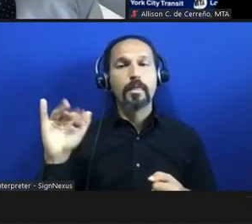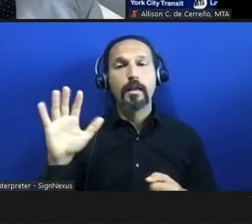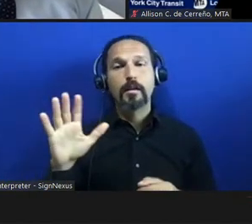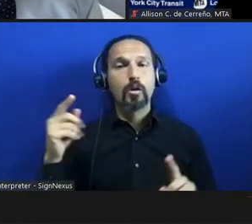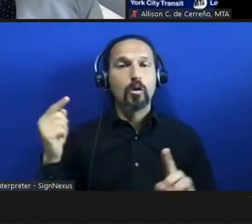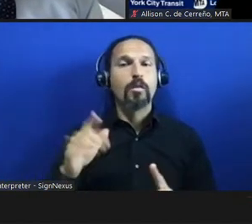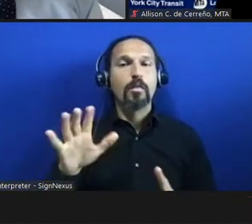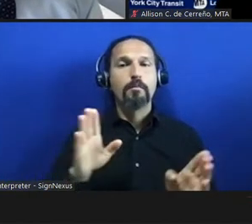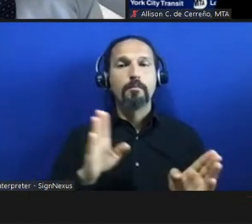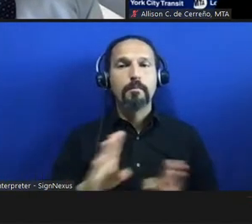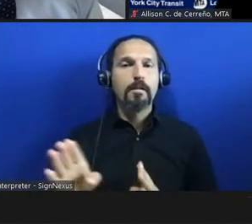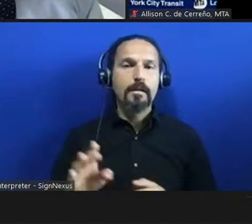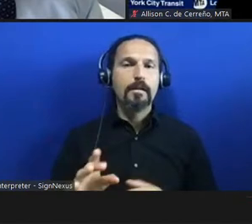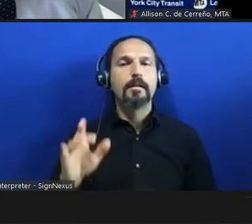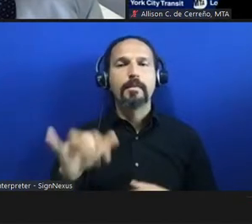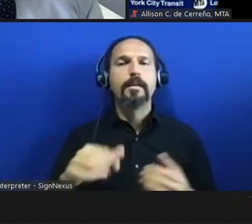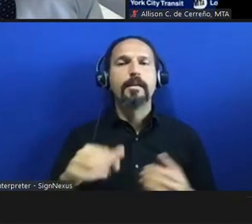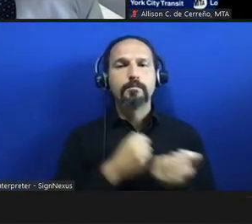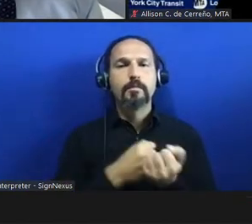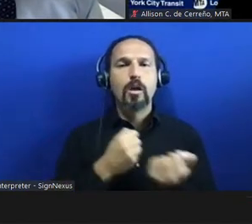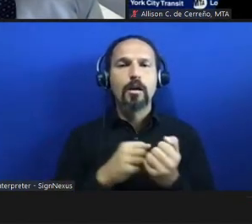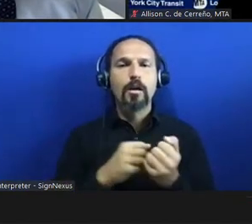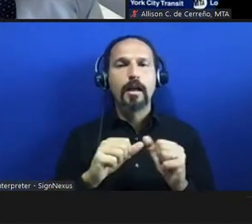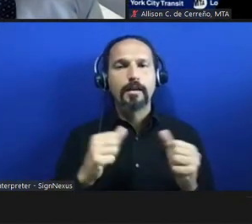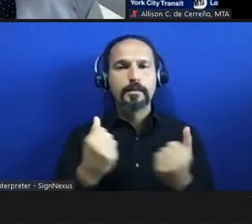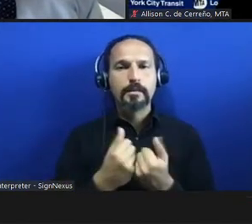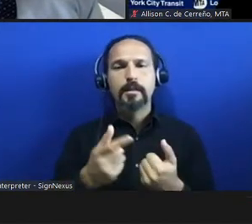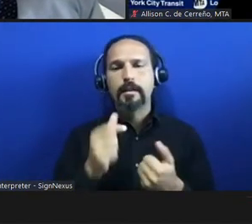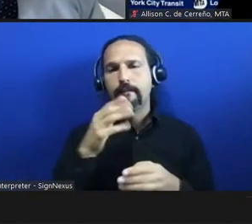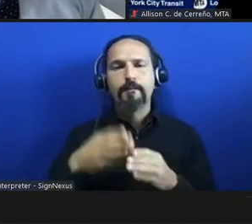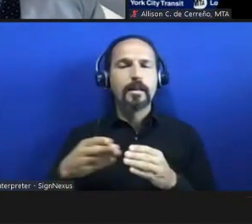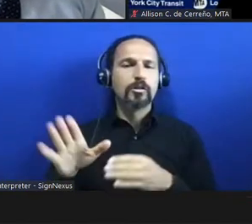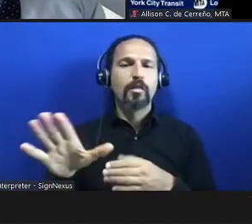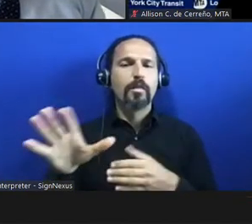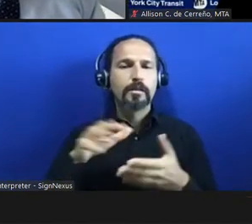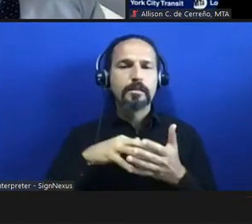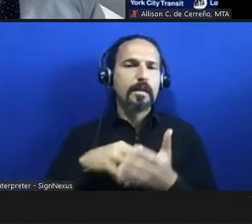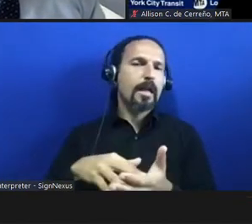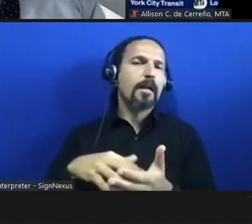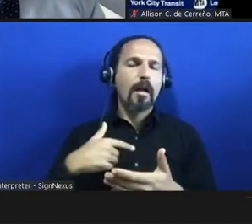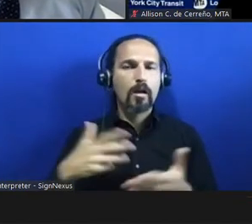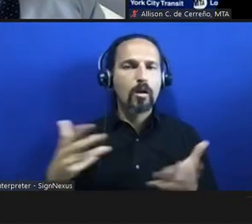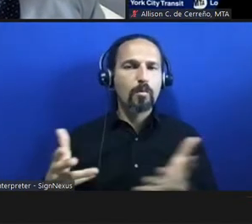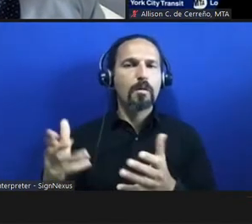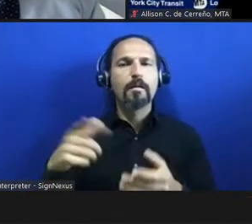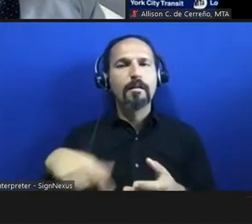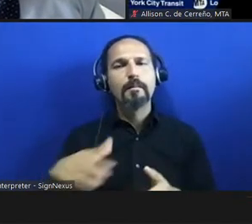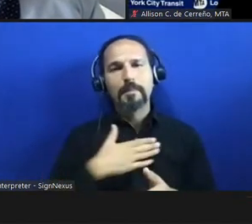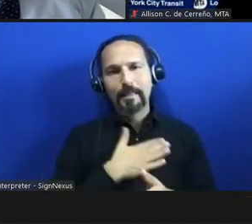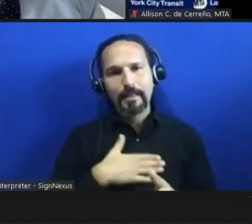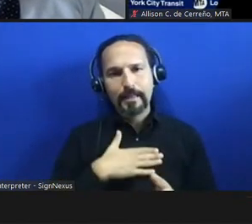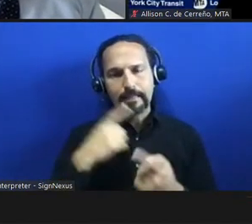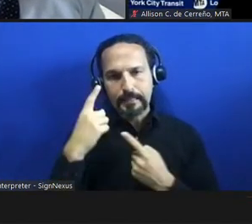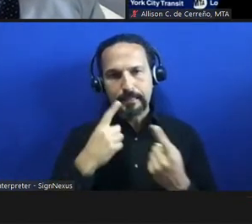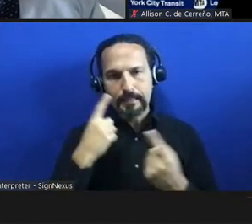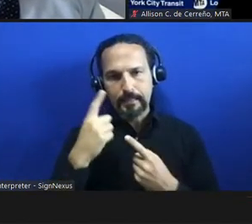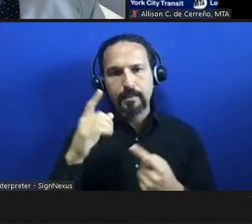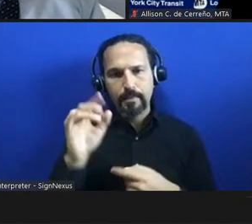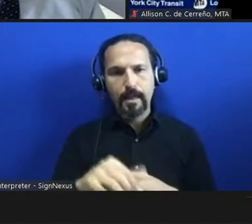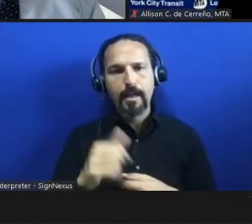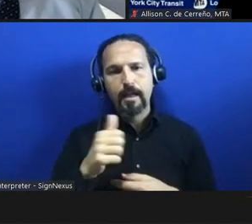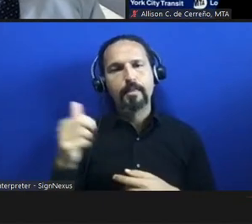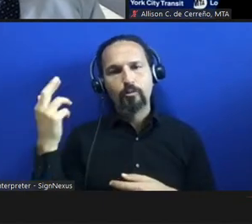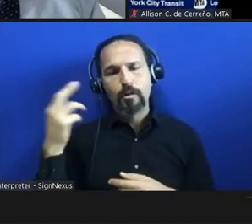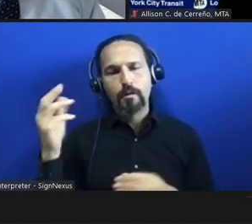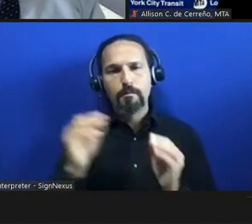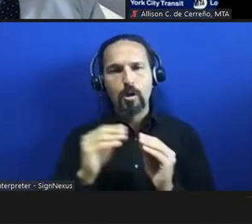of this plan the sponsoring agencies have simply not finished their homework I implore them go back and consider these and other factors